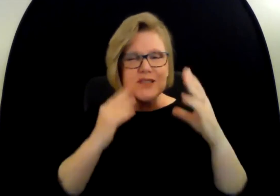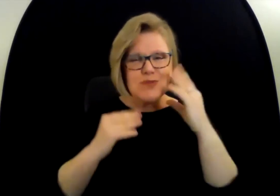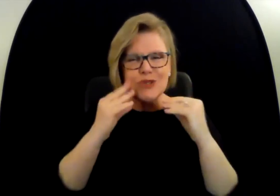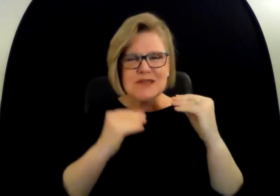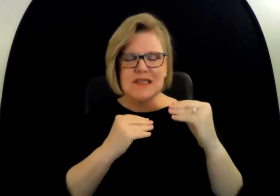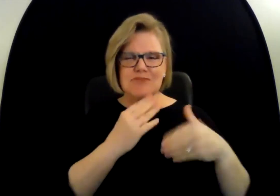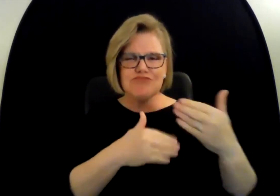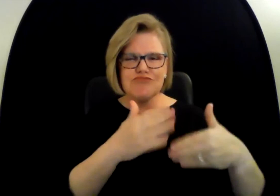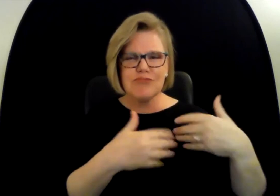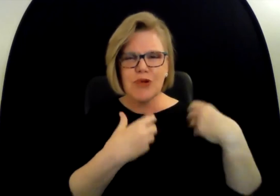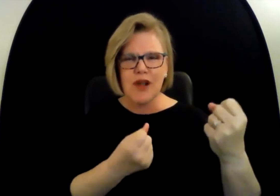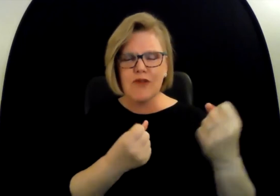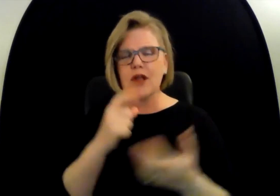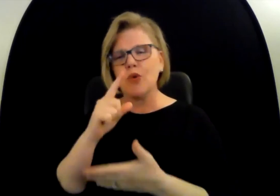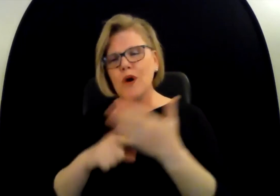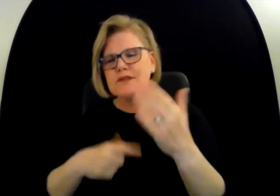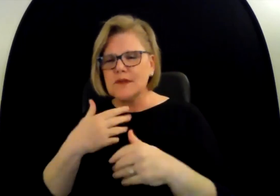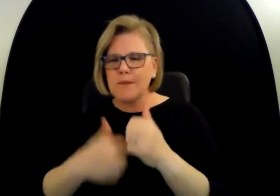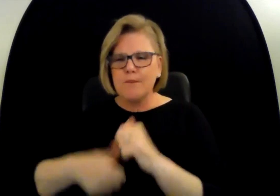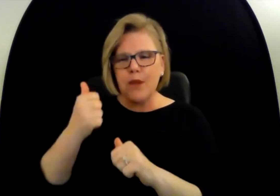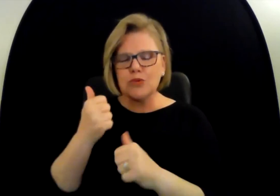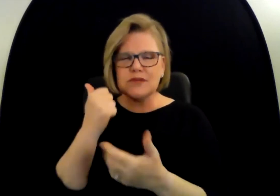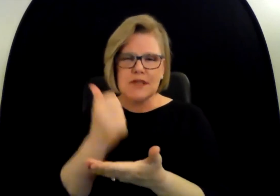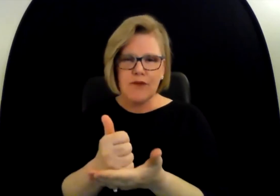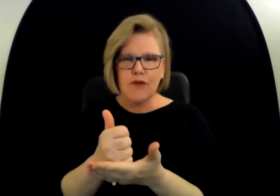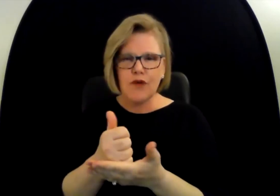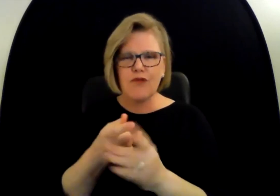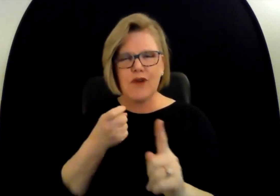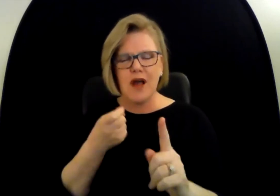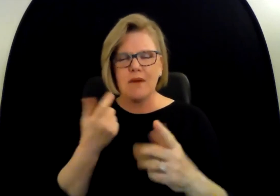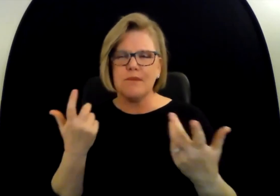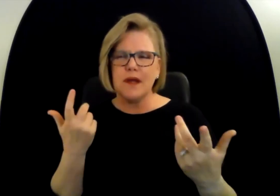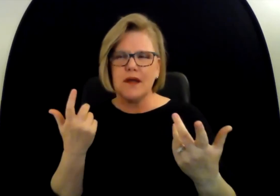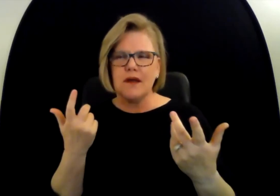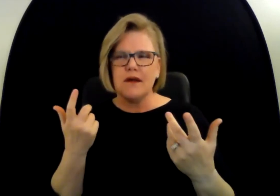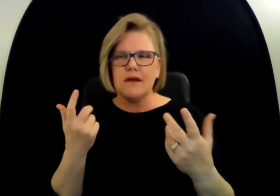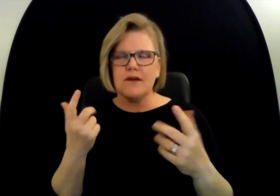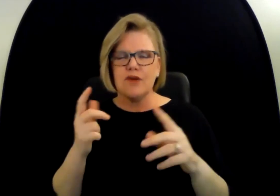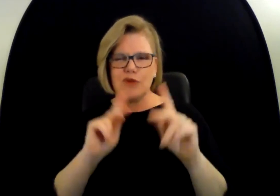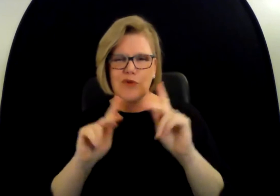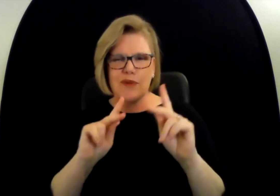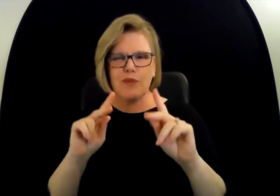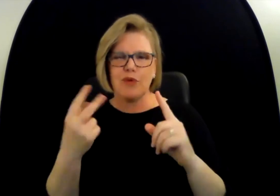is generally most helpful from the point of view of the population that you serve?